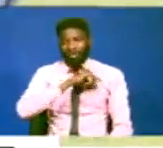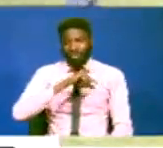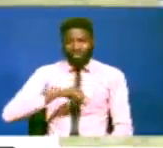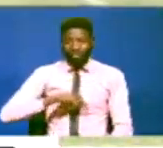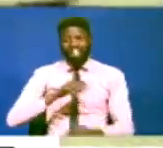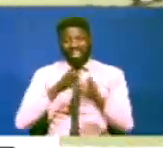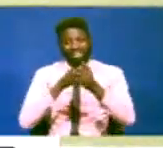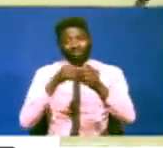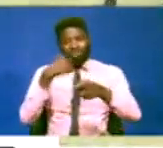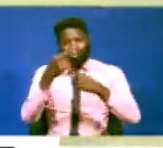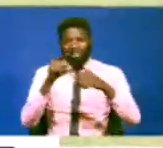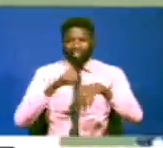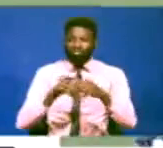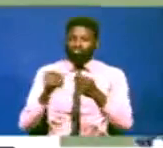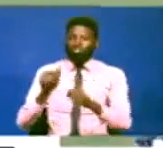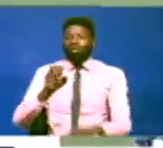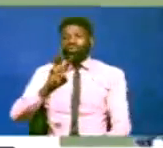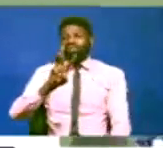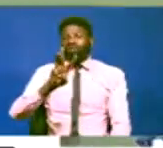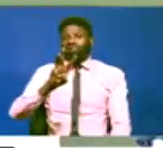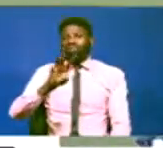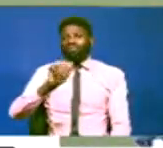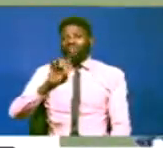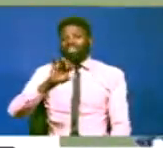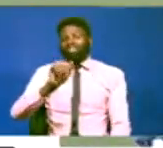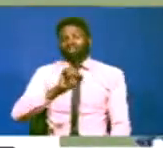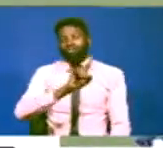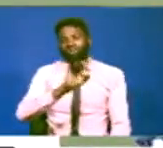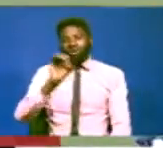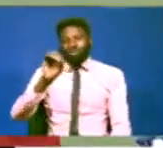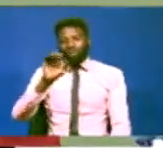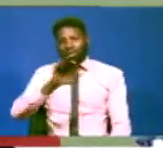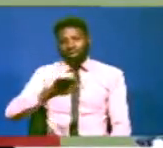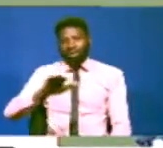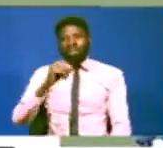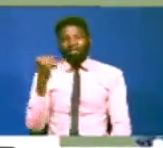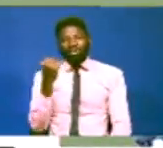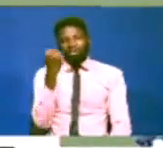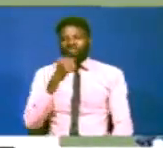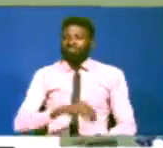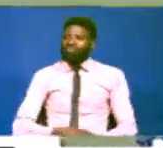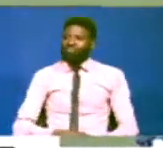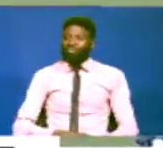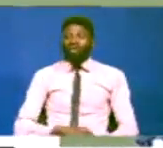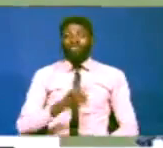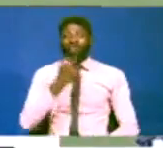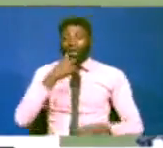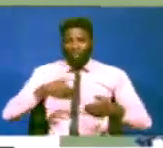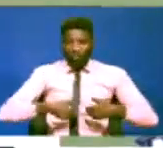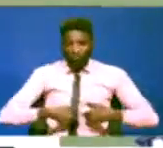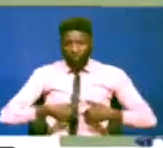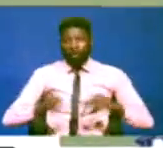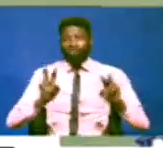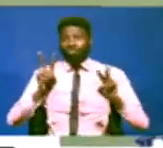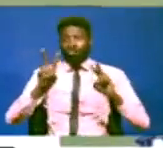Wadadia 1-0 at Mumias Complex. Elsewhere, Gor Mahia Youth were held to a 2-2 draw by Nairobi